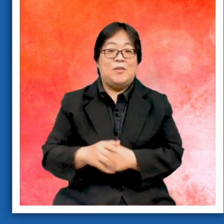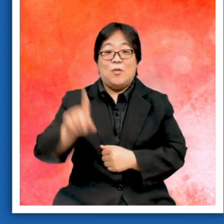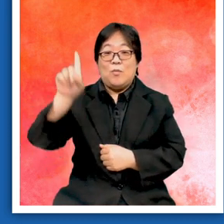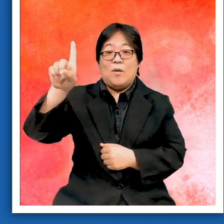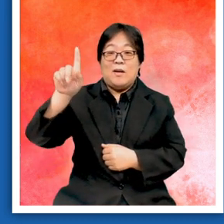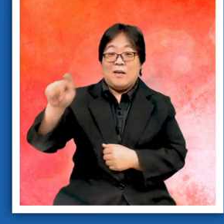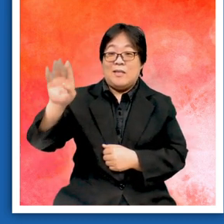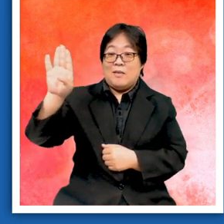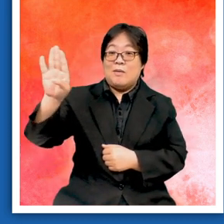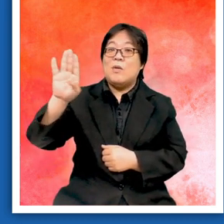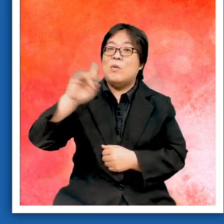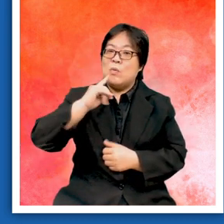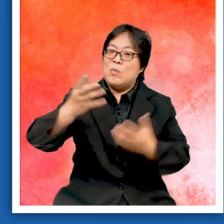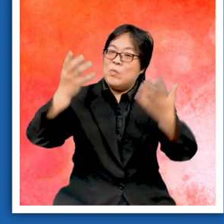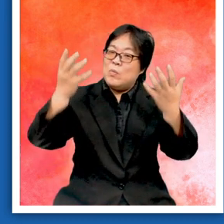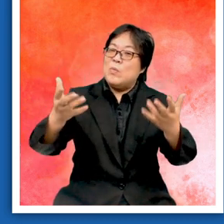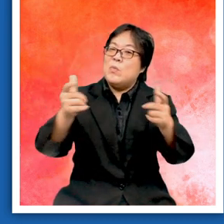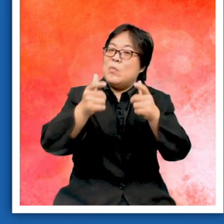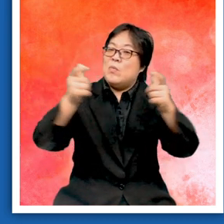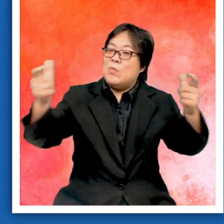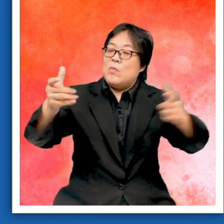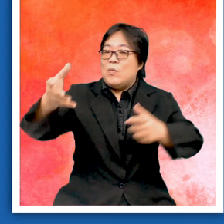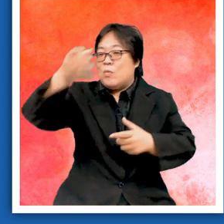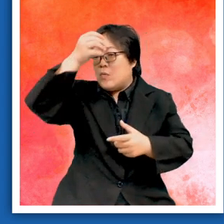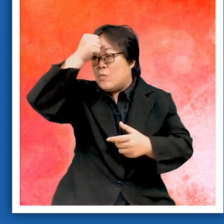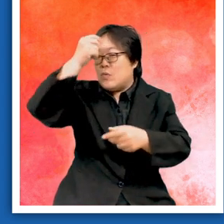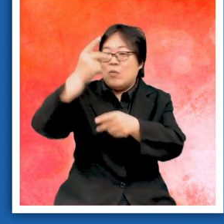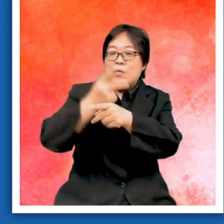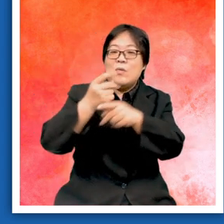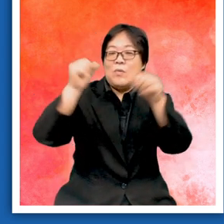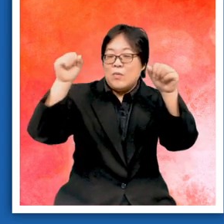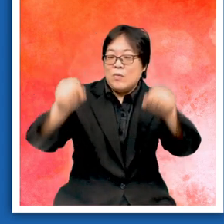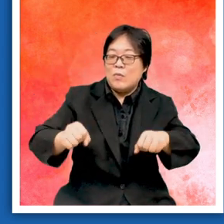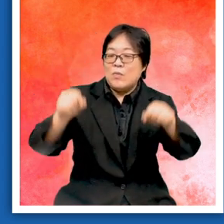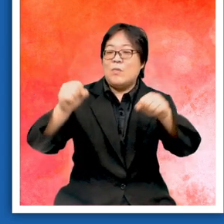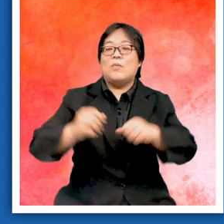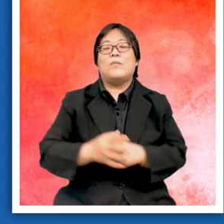is actually a very, very big storage capacity.